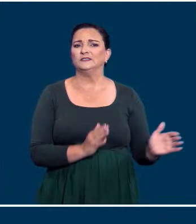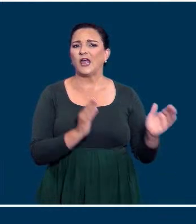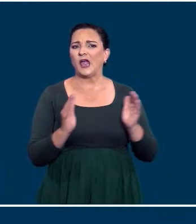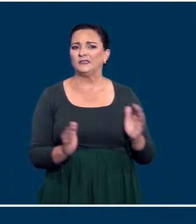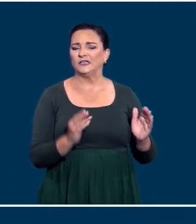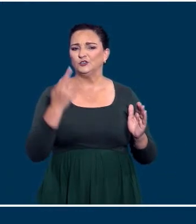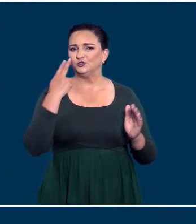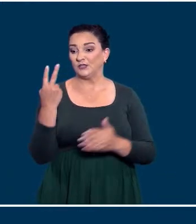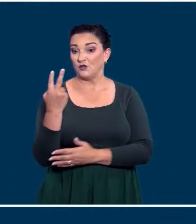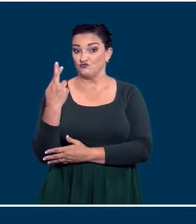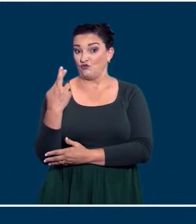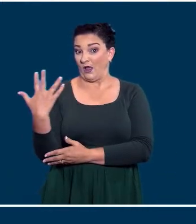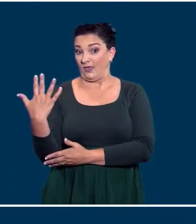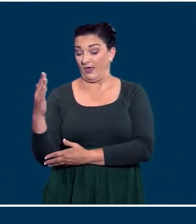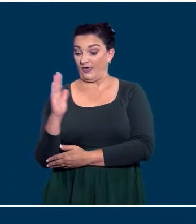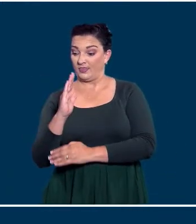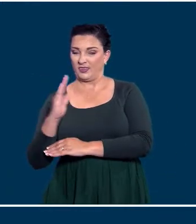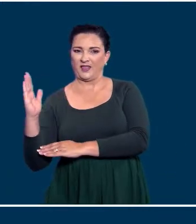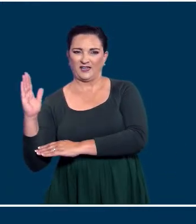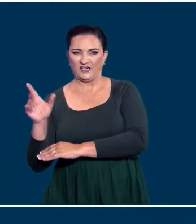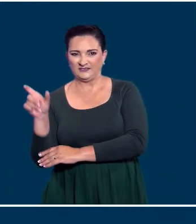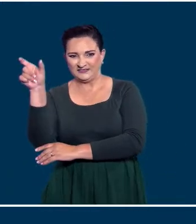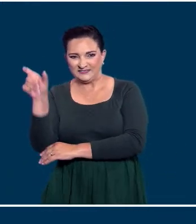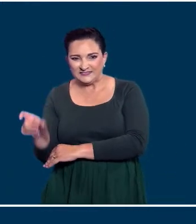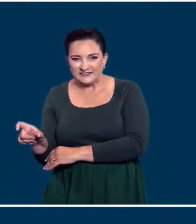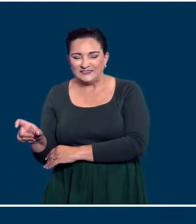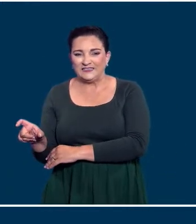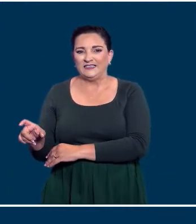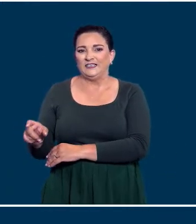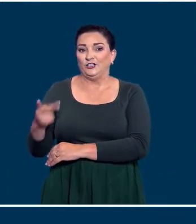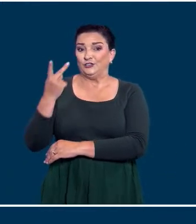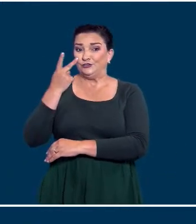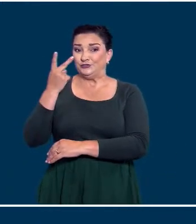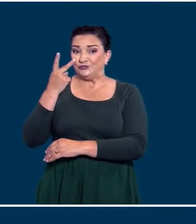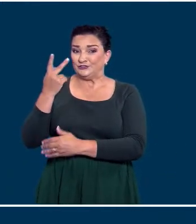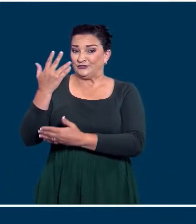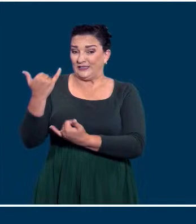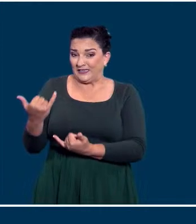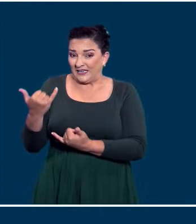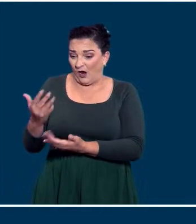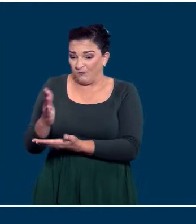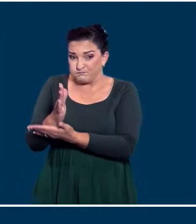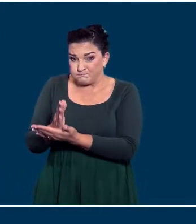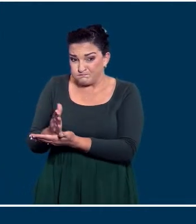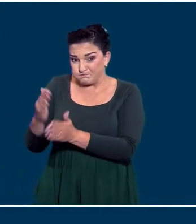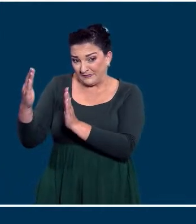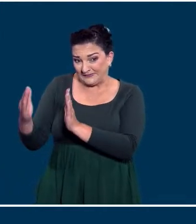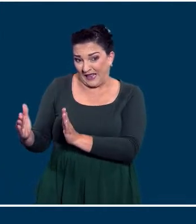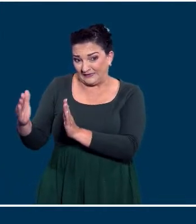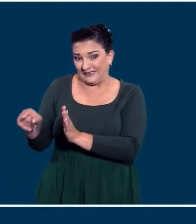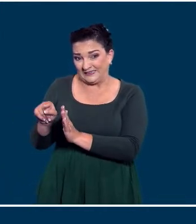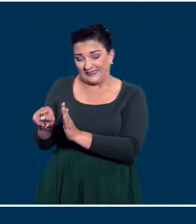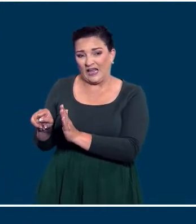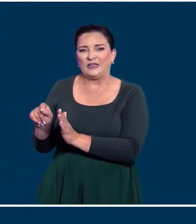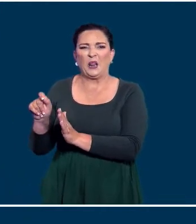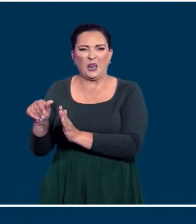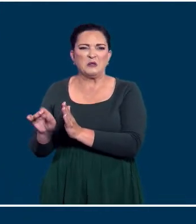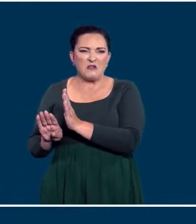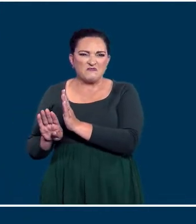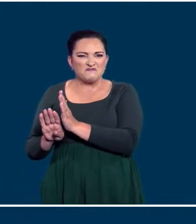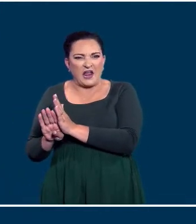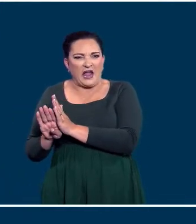right-hand side, you can see that the only sector that has really recovered in a durable way from the